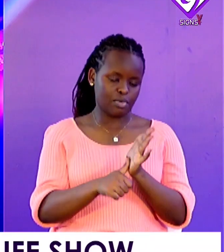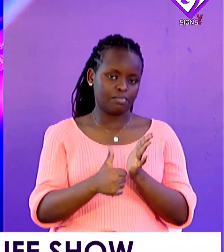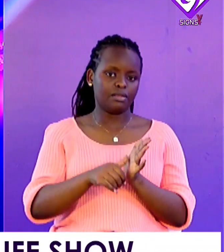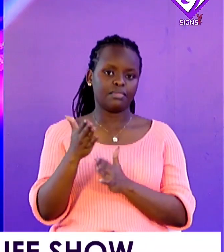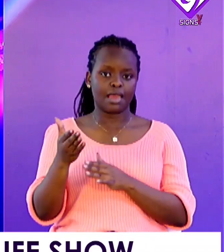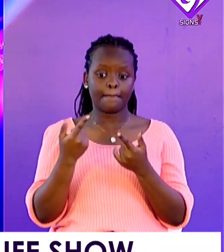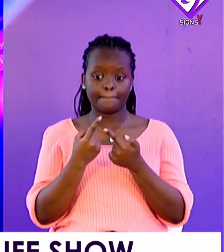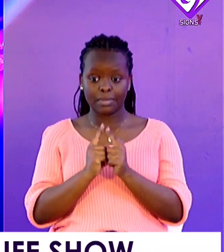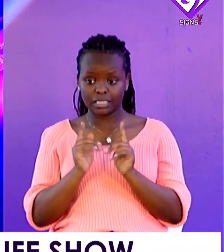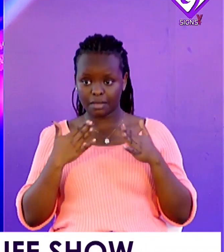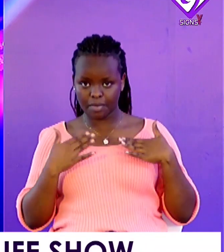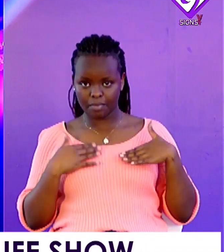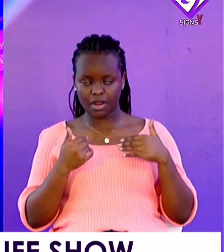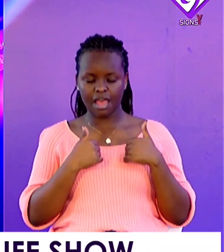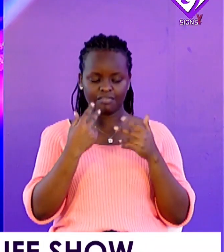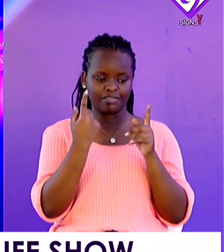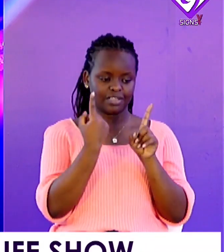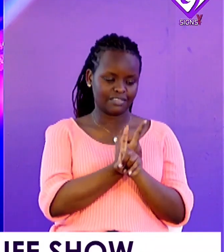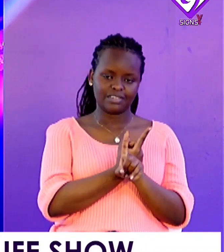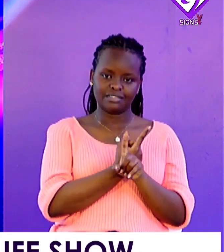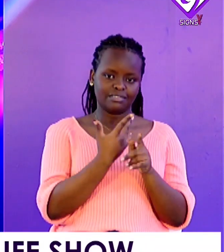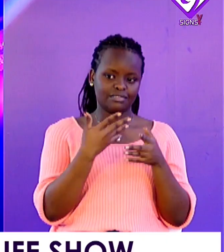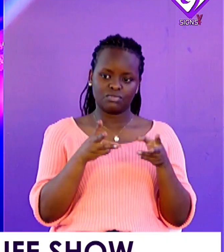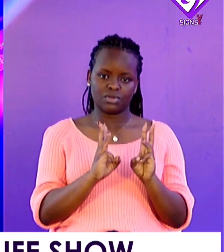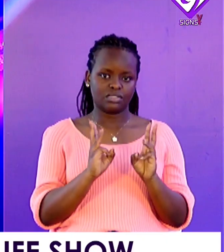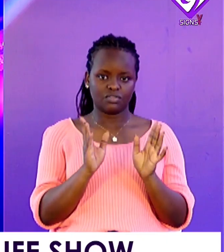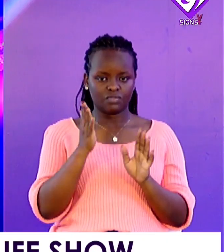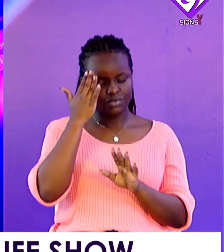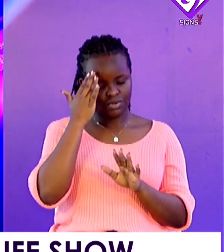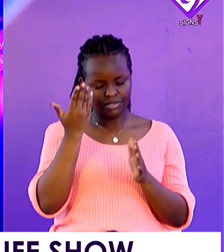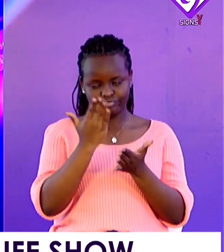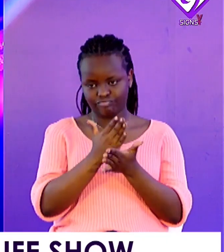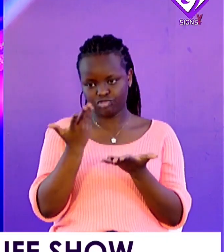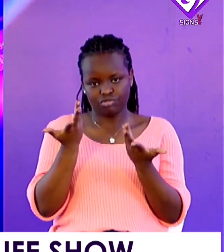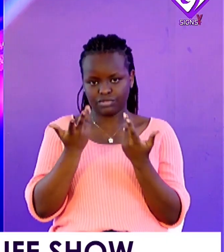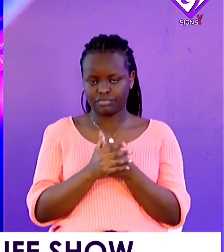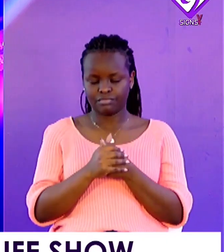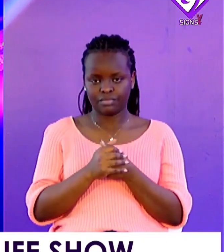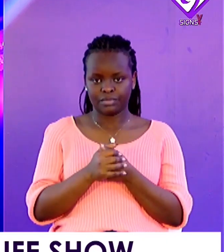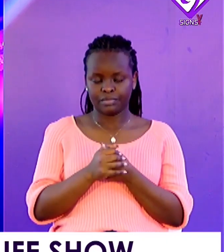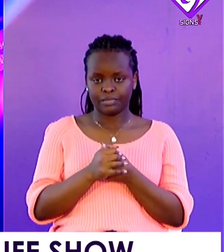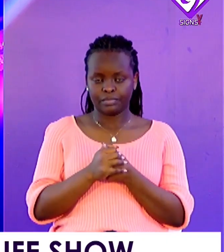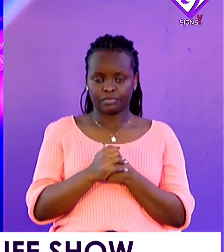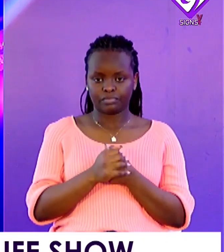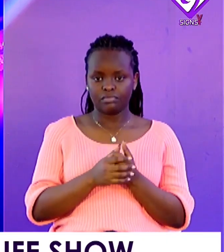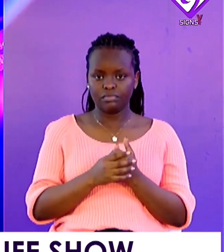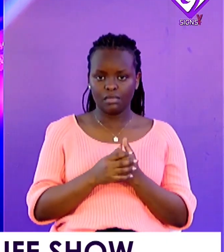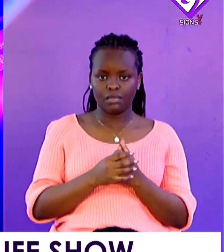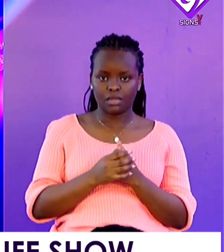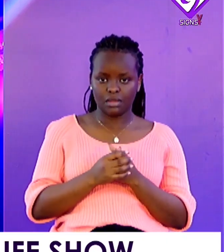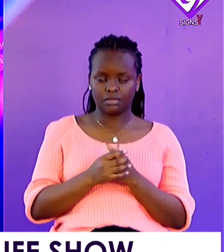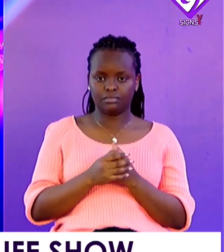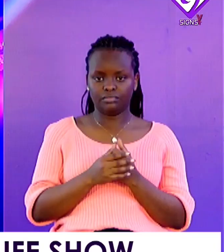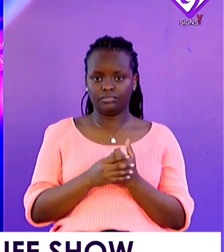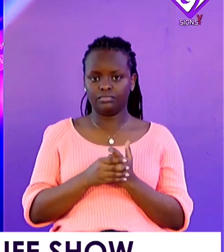people have a right to be empowered and to know the truth, because there are